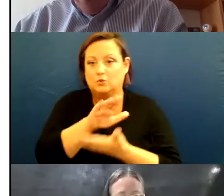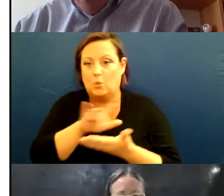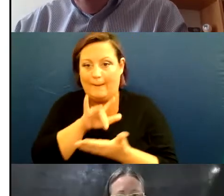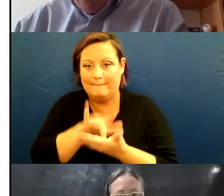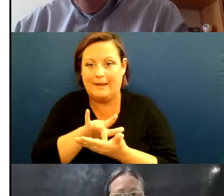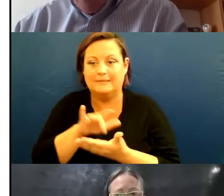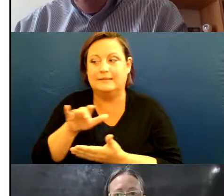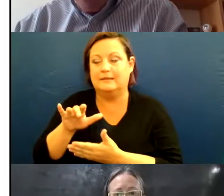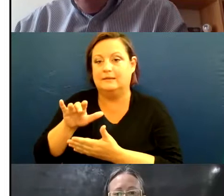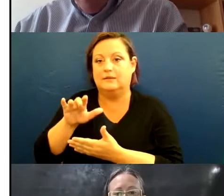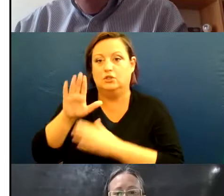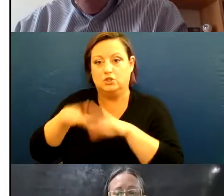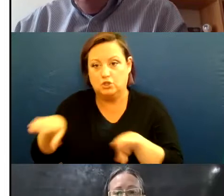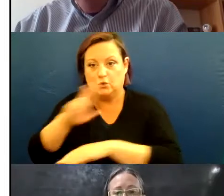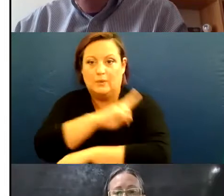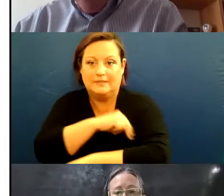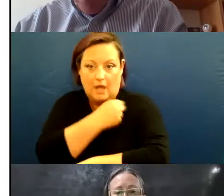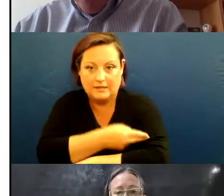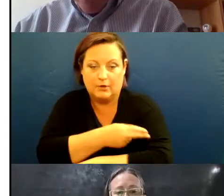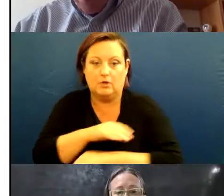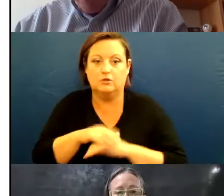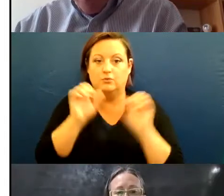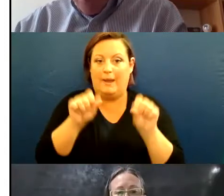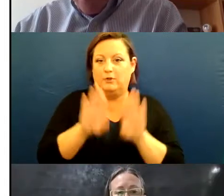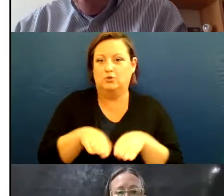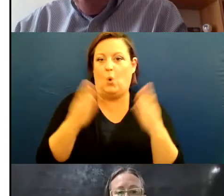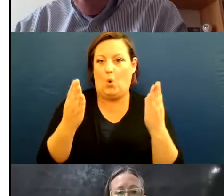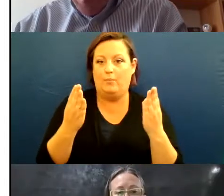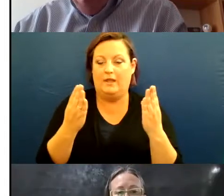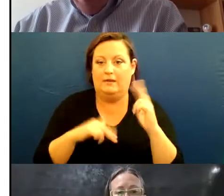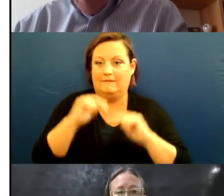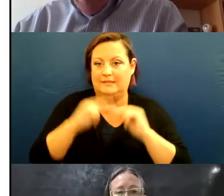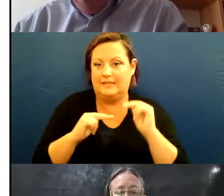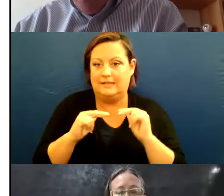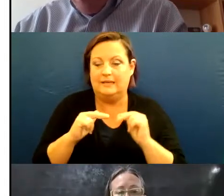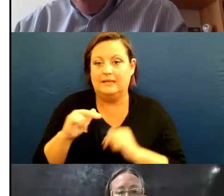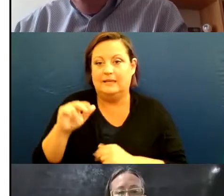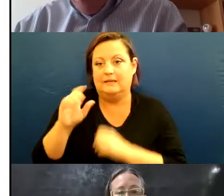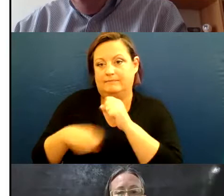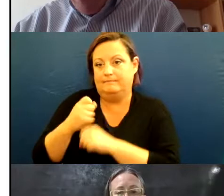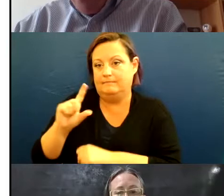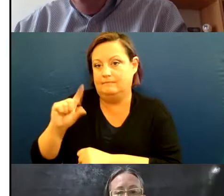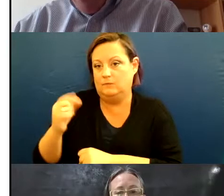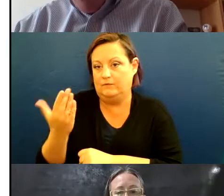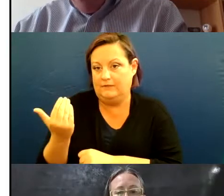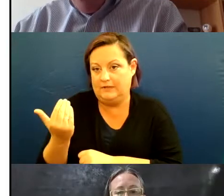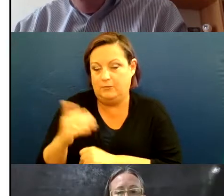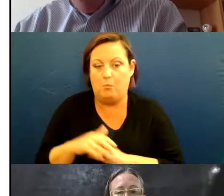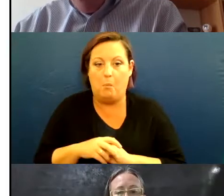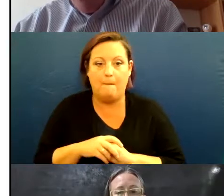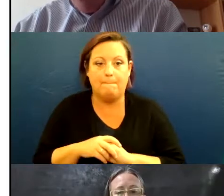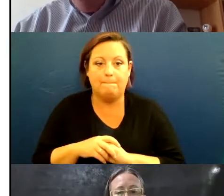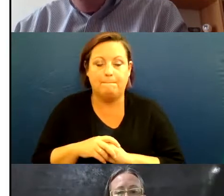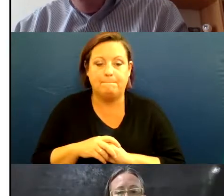Hospital, to actually open a facility in 2015. I think